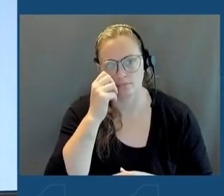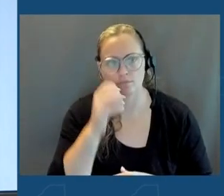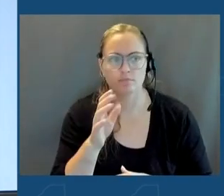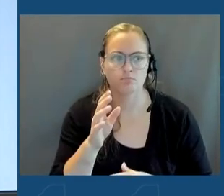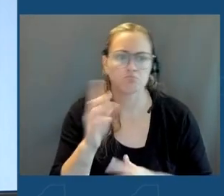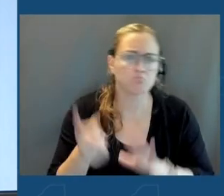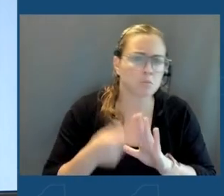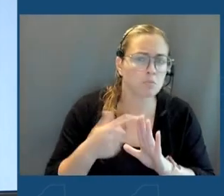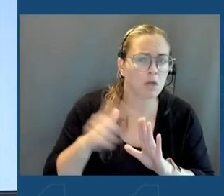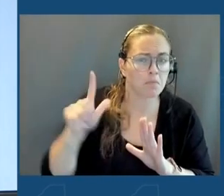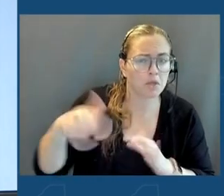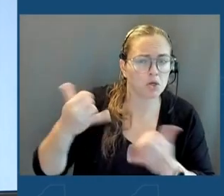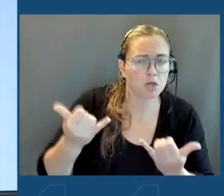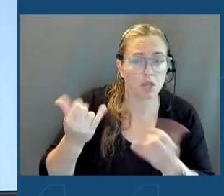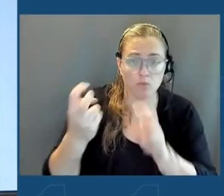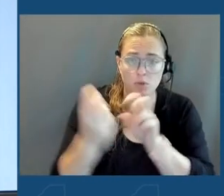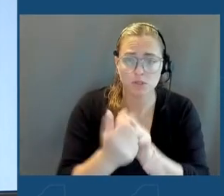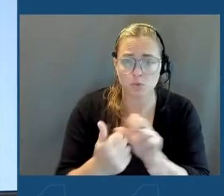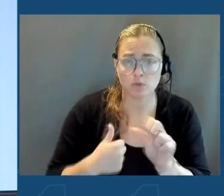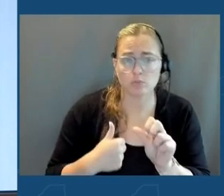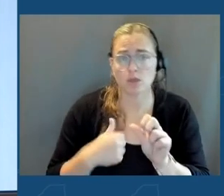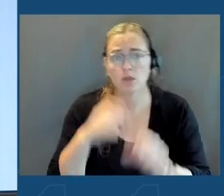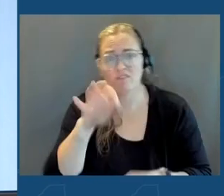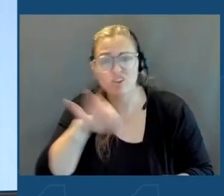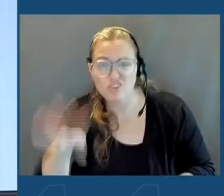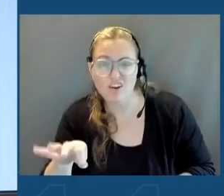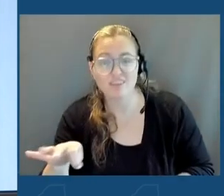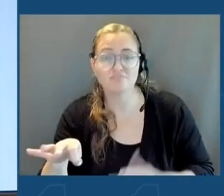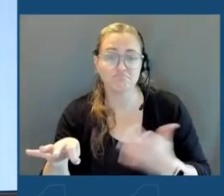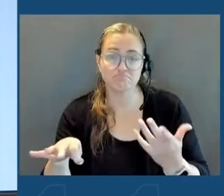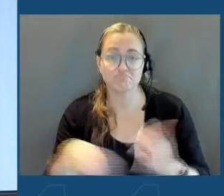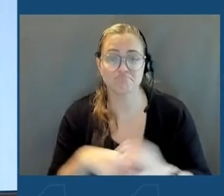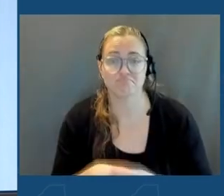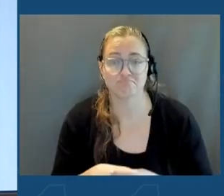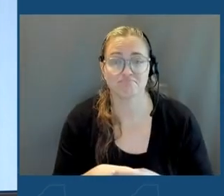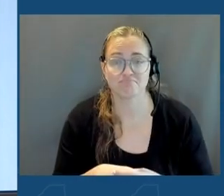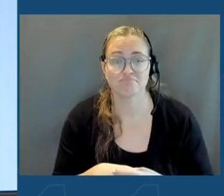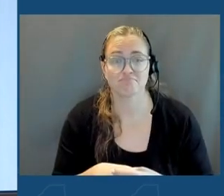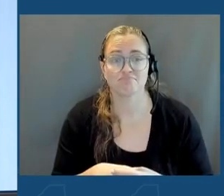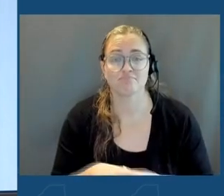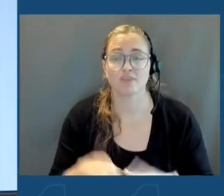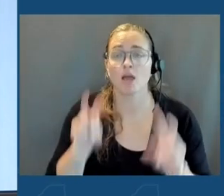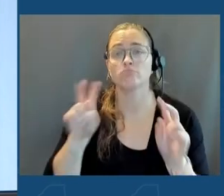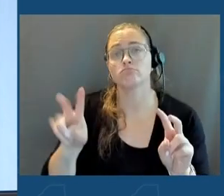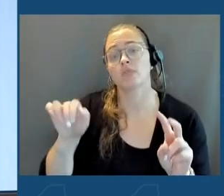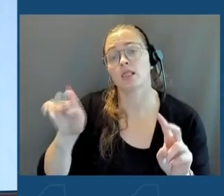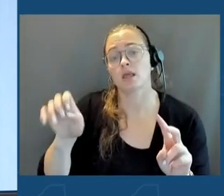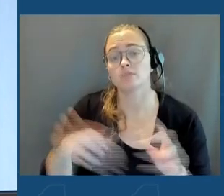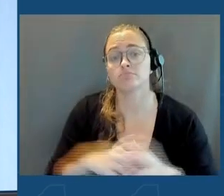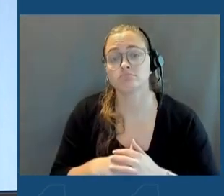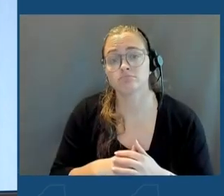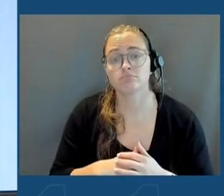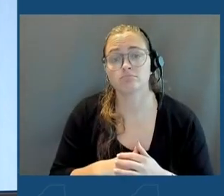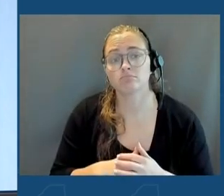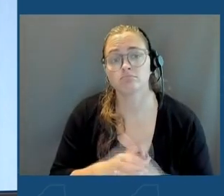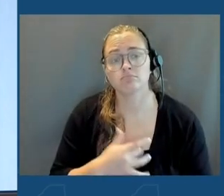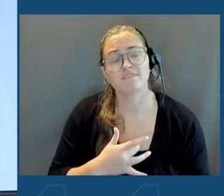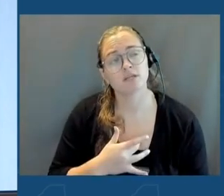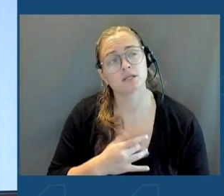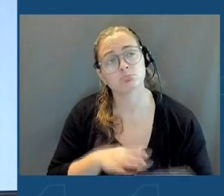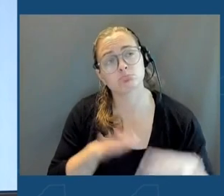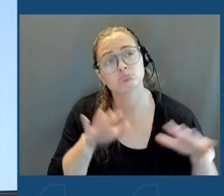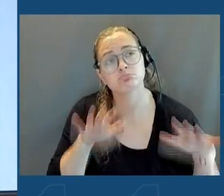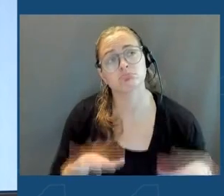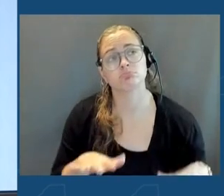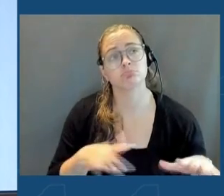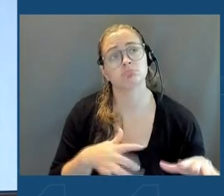If you want to sit down with me, I'm going to get some fries. Look out the lake and get that sense of calm and that